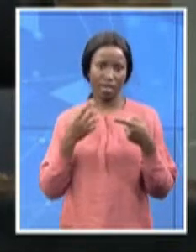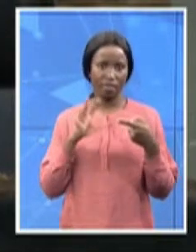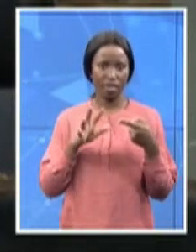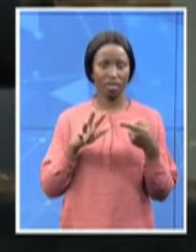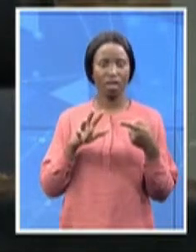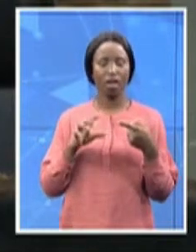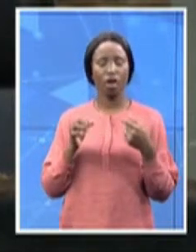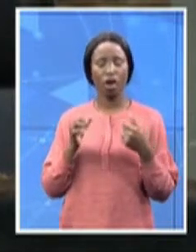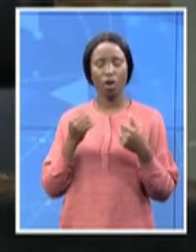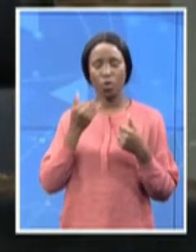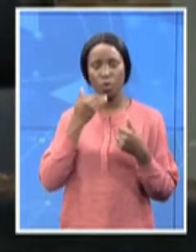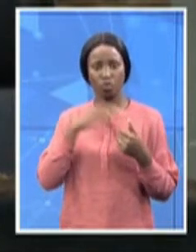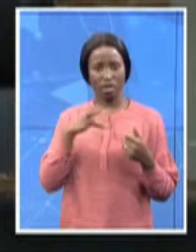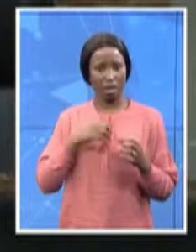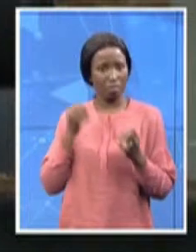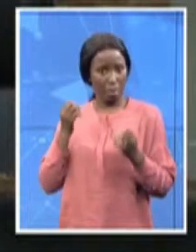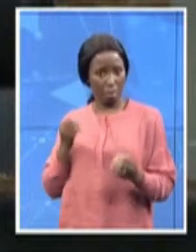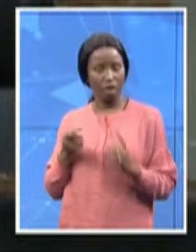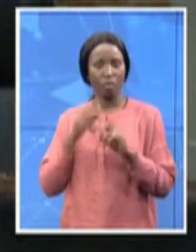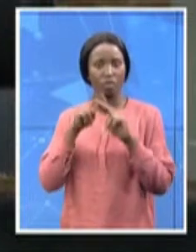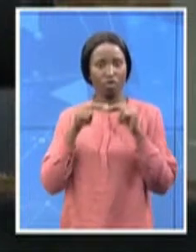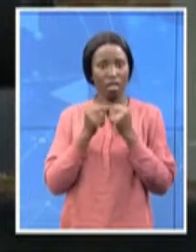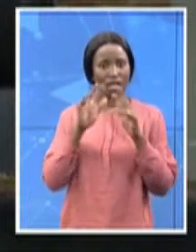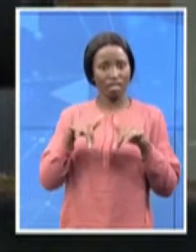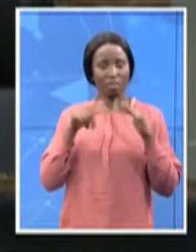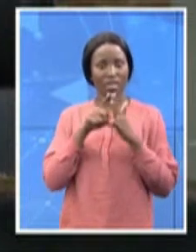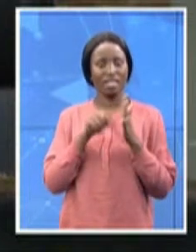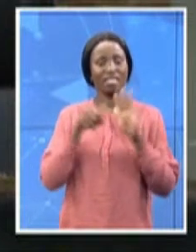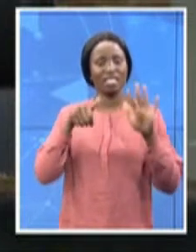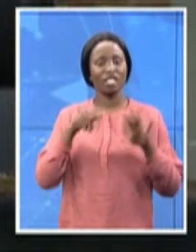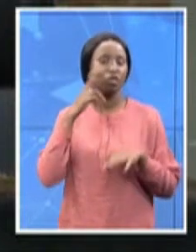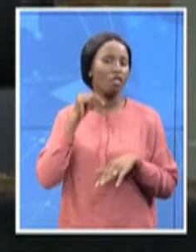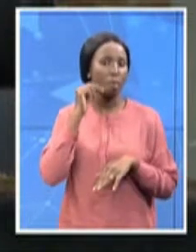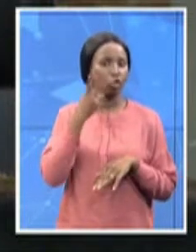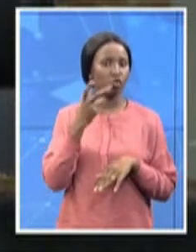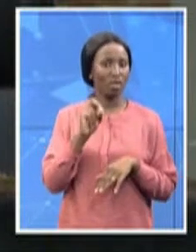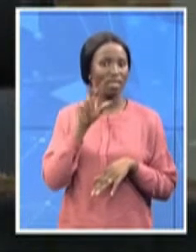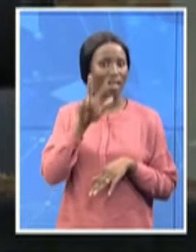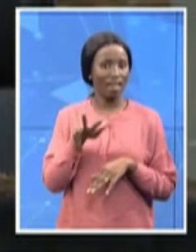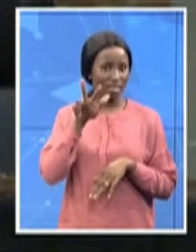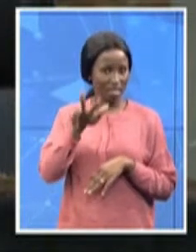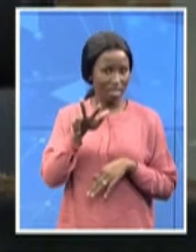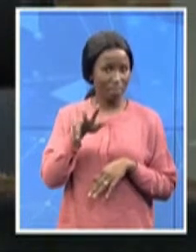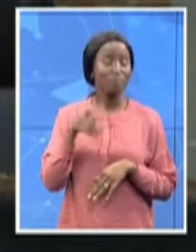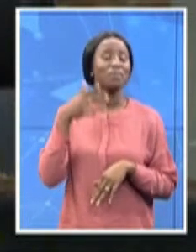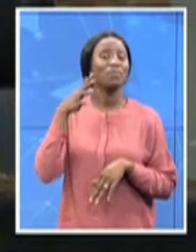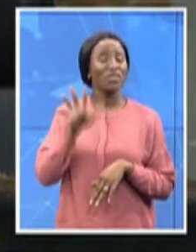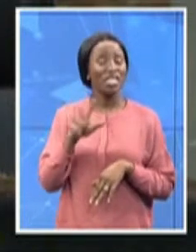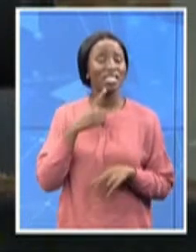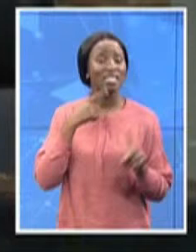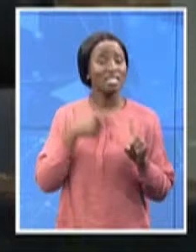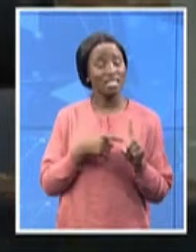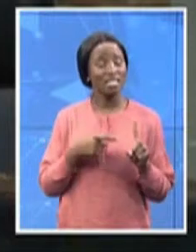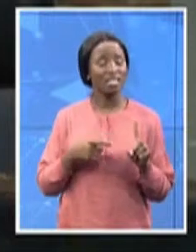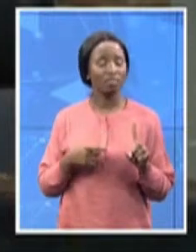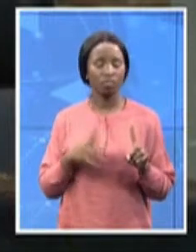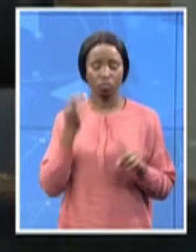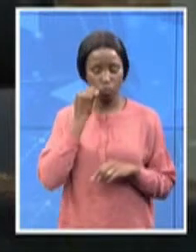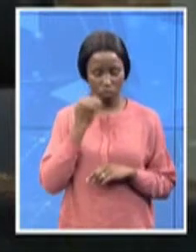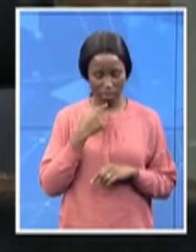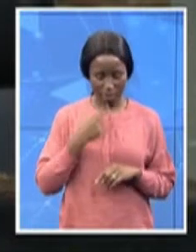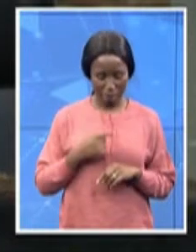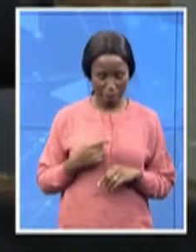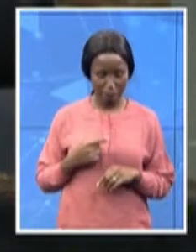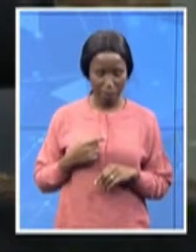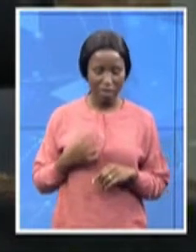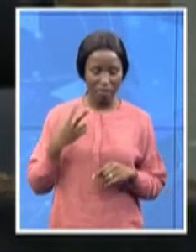November 2018, to the extent that he had seen a contract between his